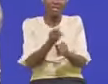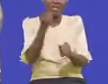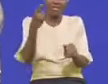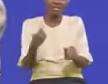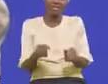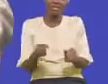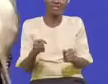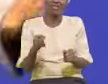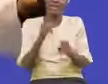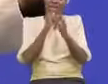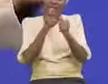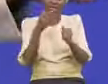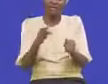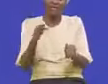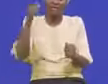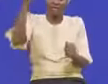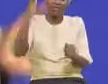ma opo na nai